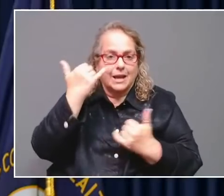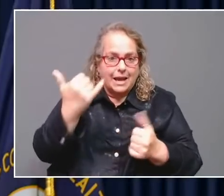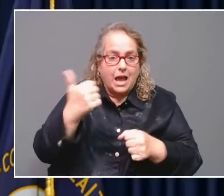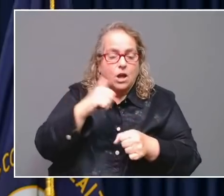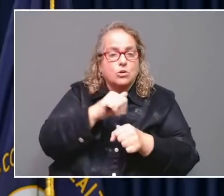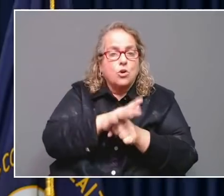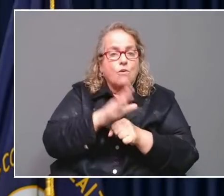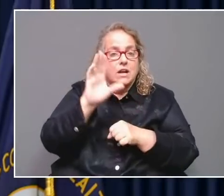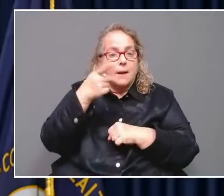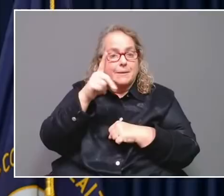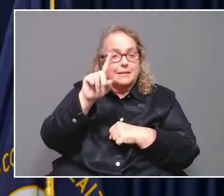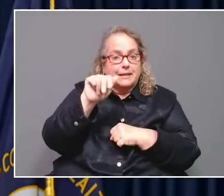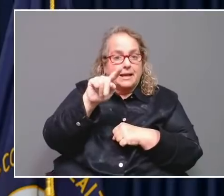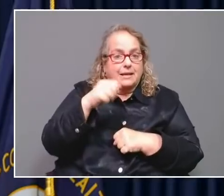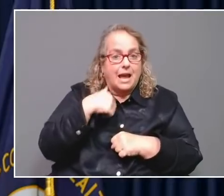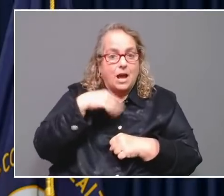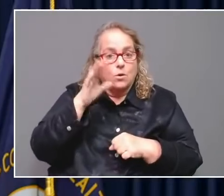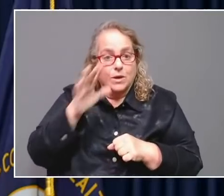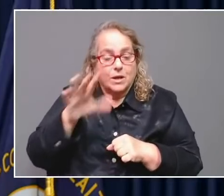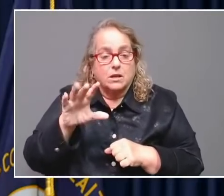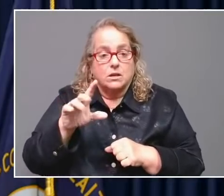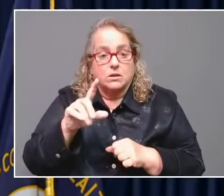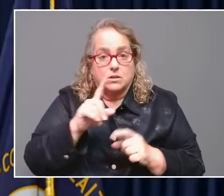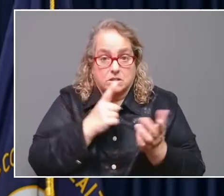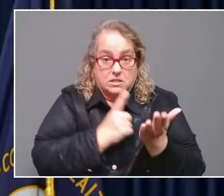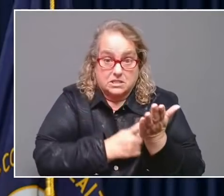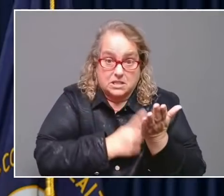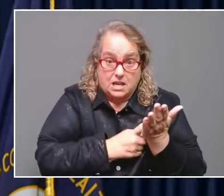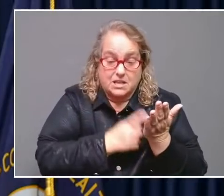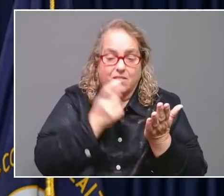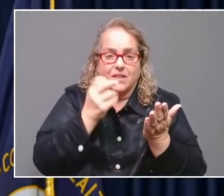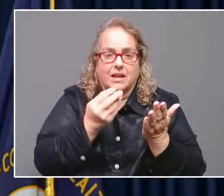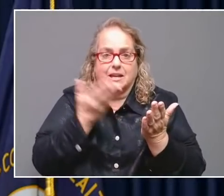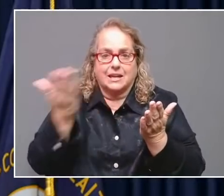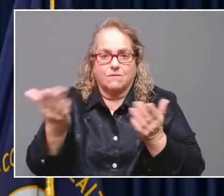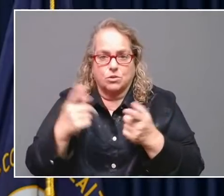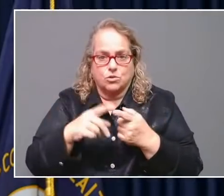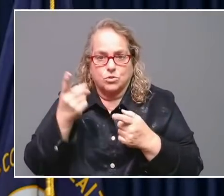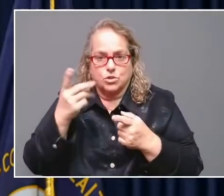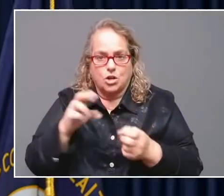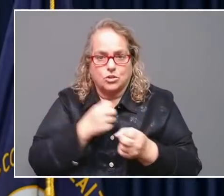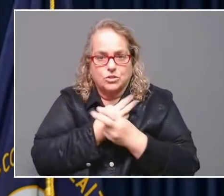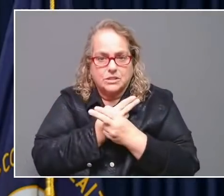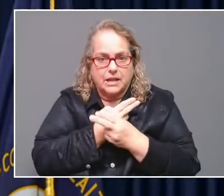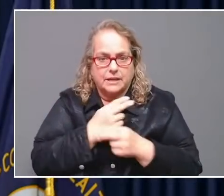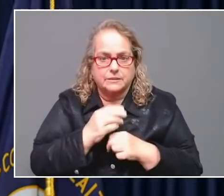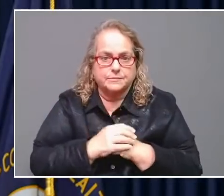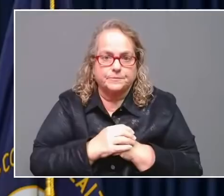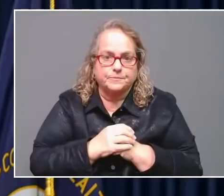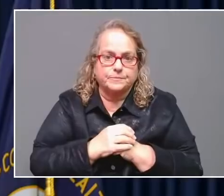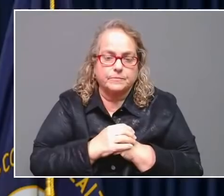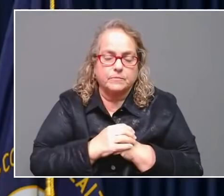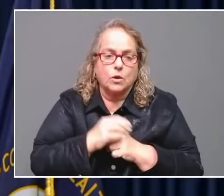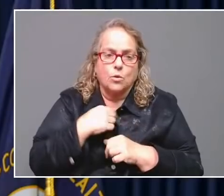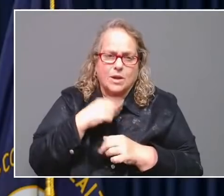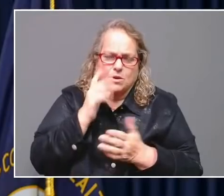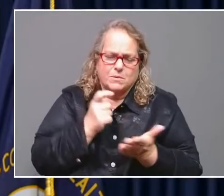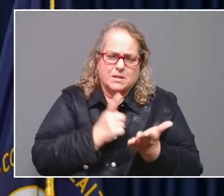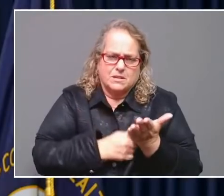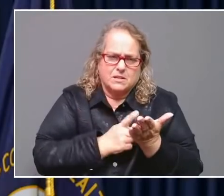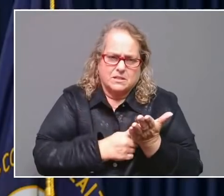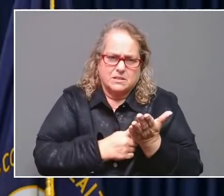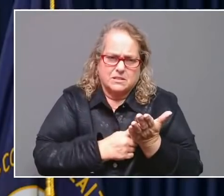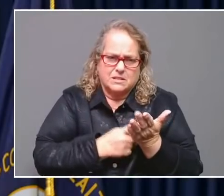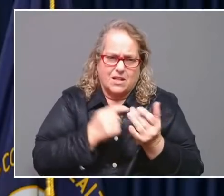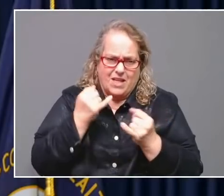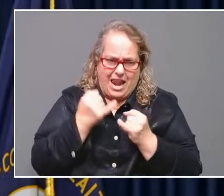update. I will take the first crack and then hand it over to Dr. Stack. We're going to be talking about end of the last week